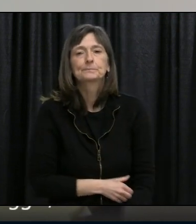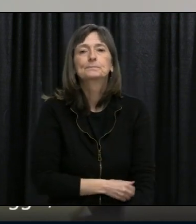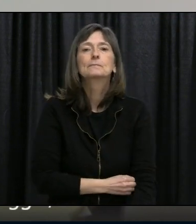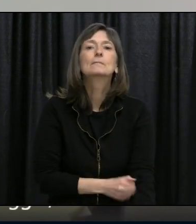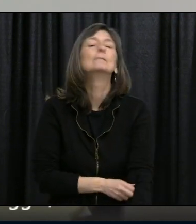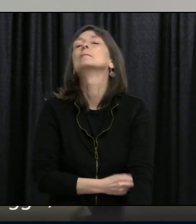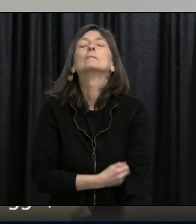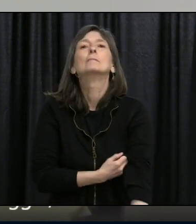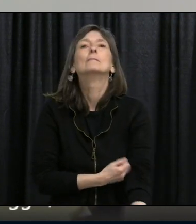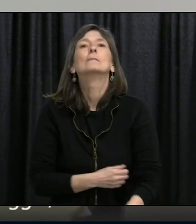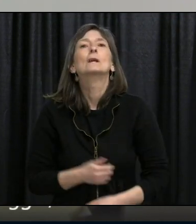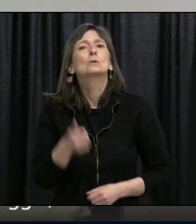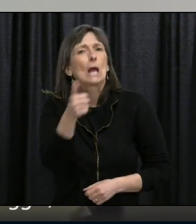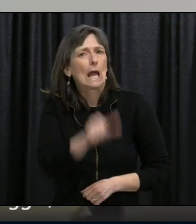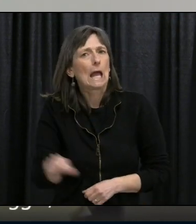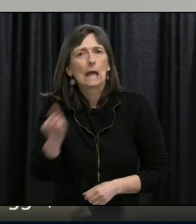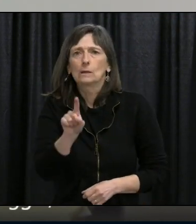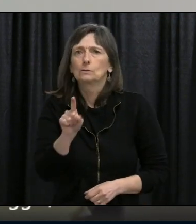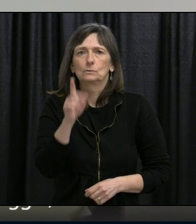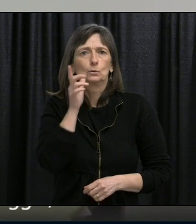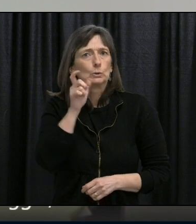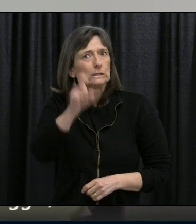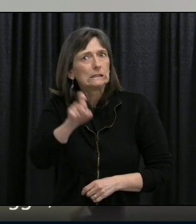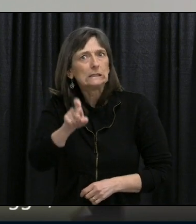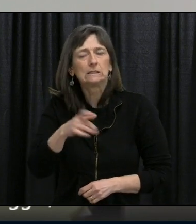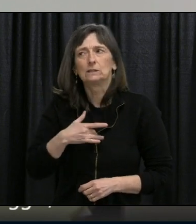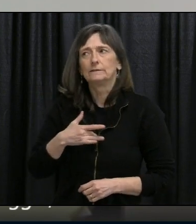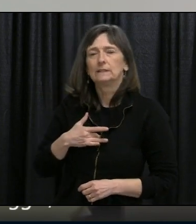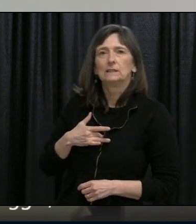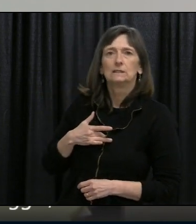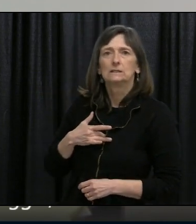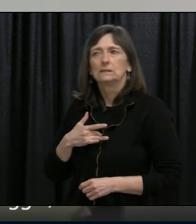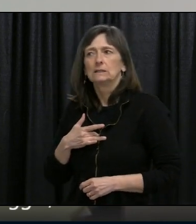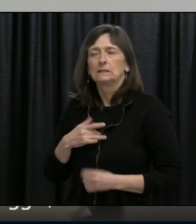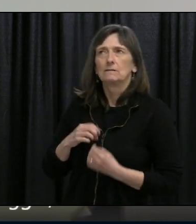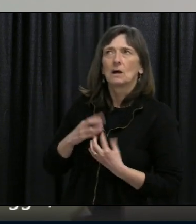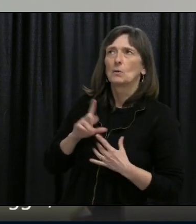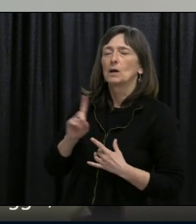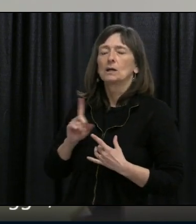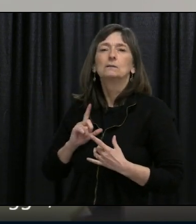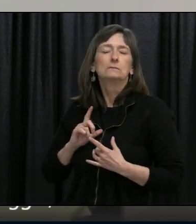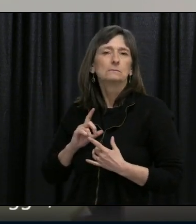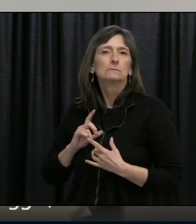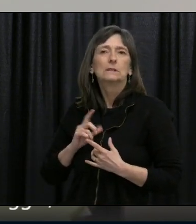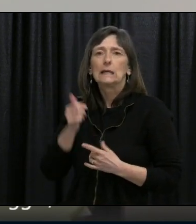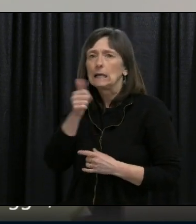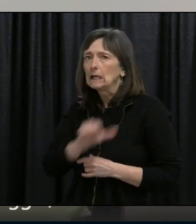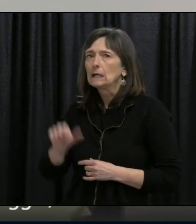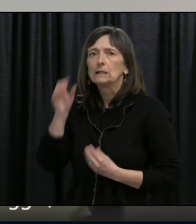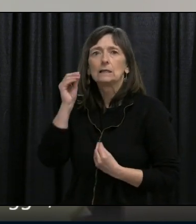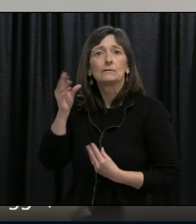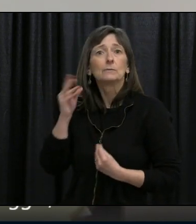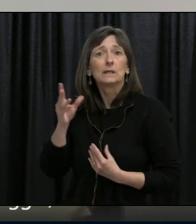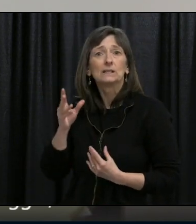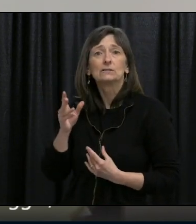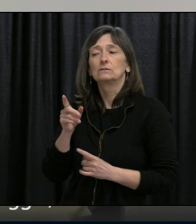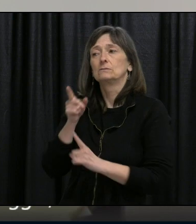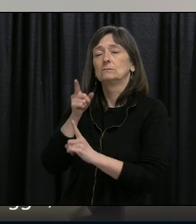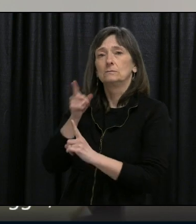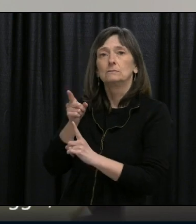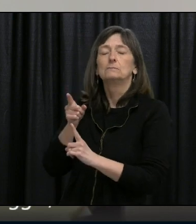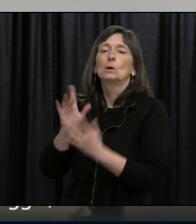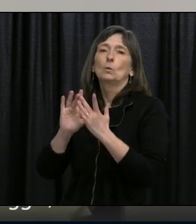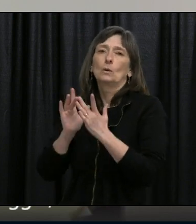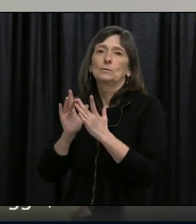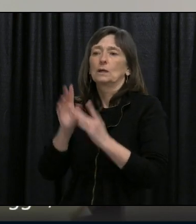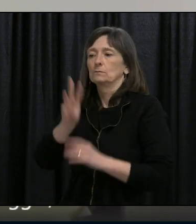I would urge anybody to use that for their first port of call for any information around